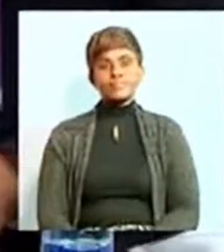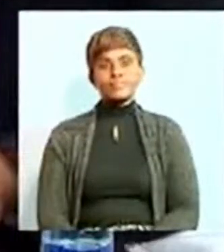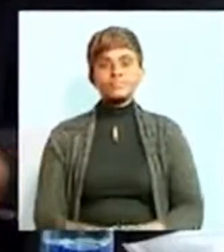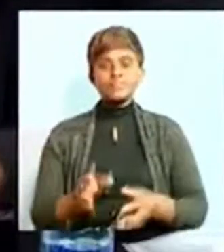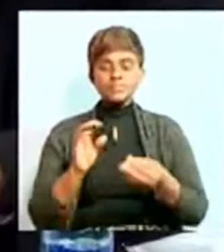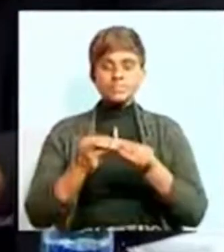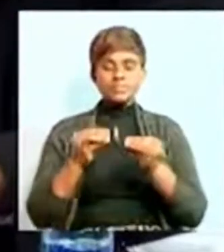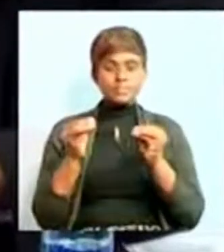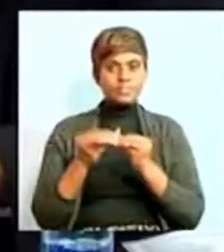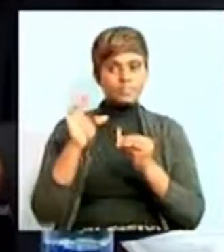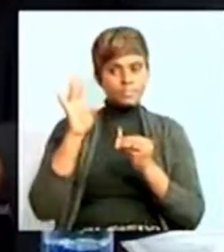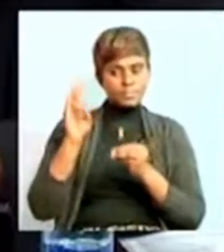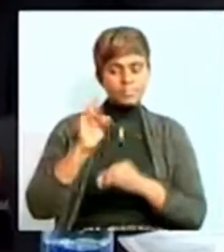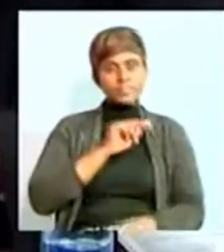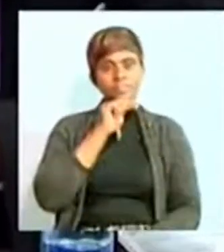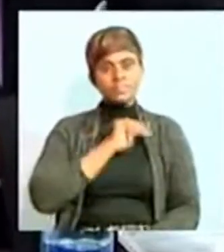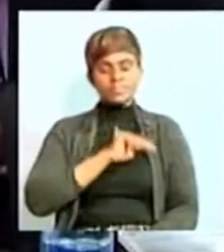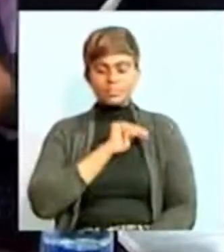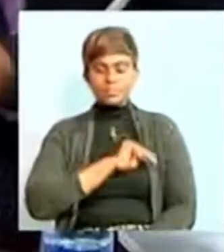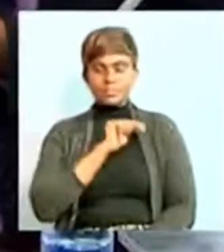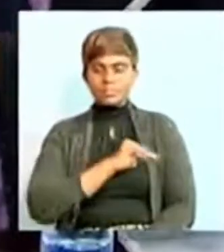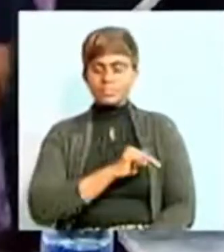Number 7, NAPSA.